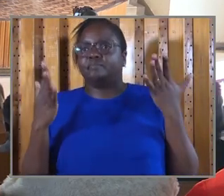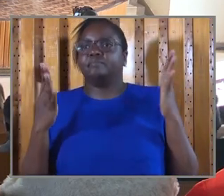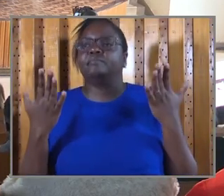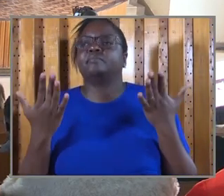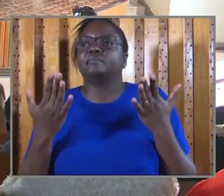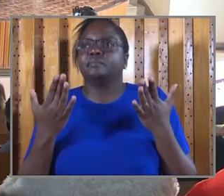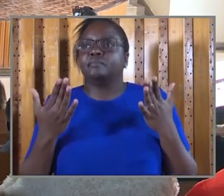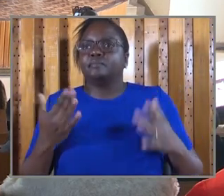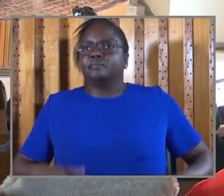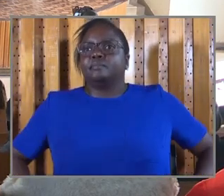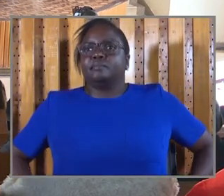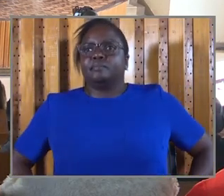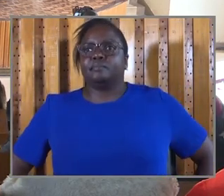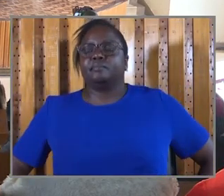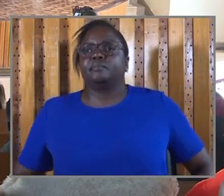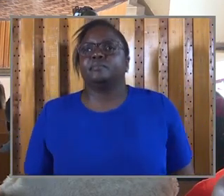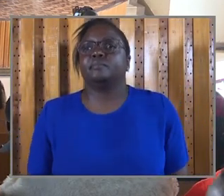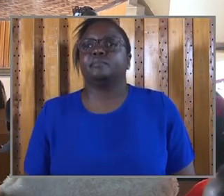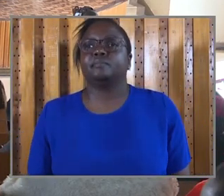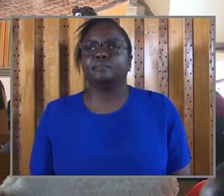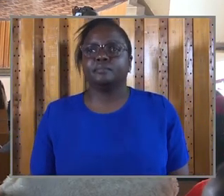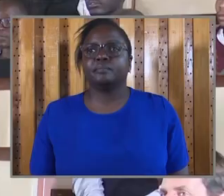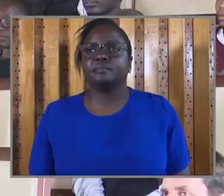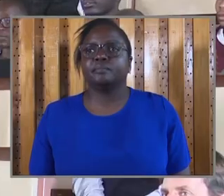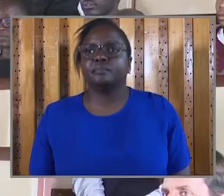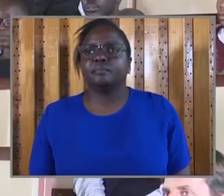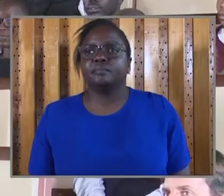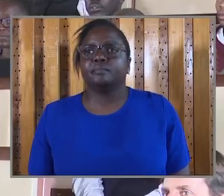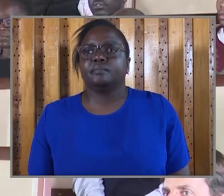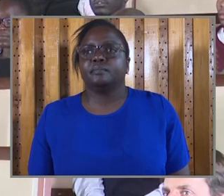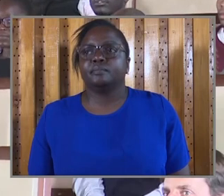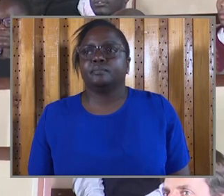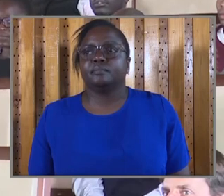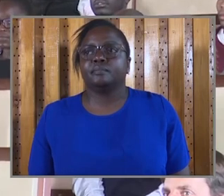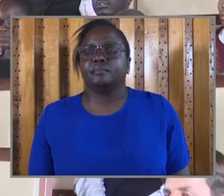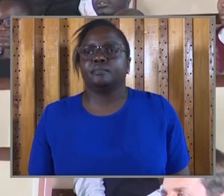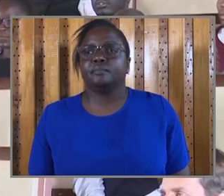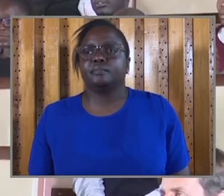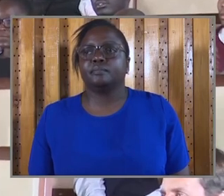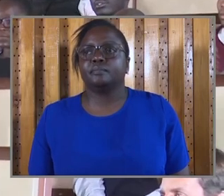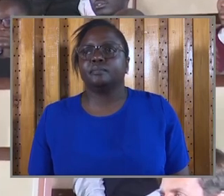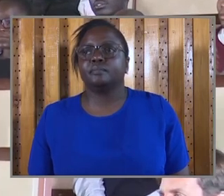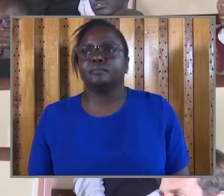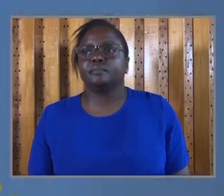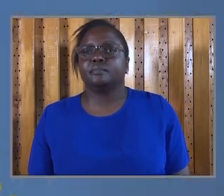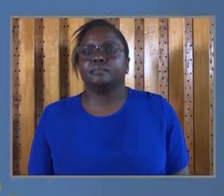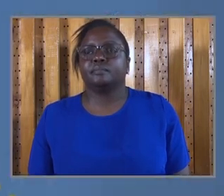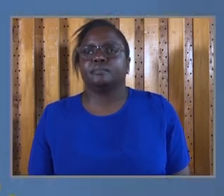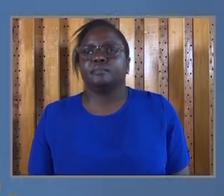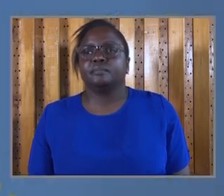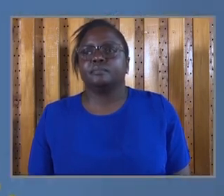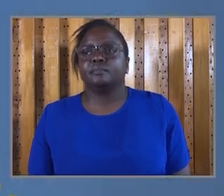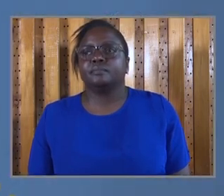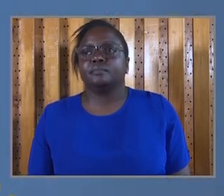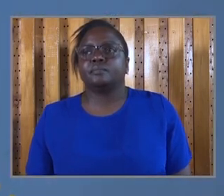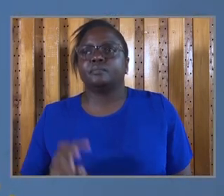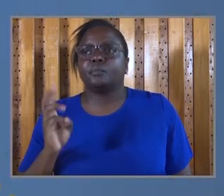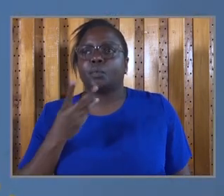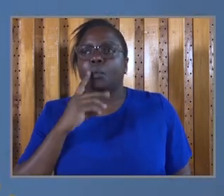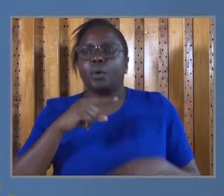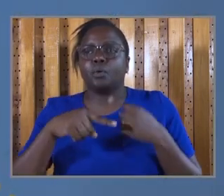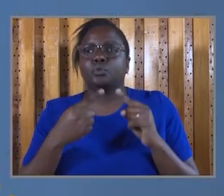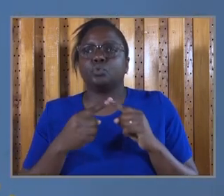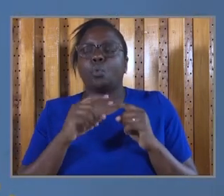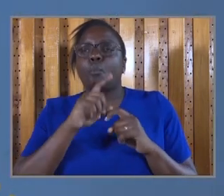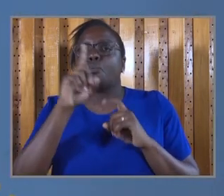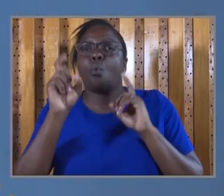So that's, actually very kind of you, that you ask for even more applause. Thank I know. So we are going to go into our